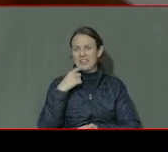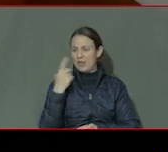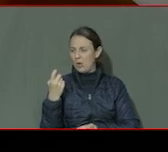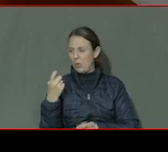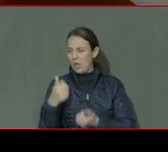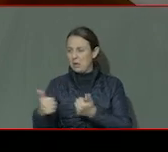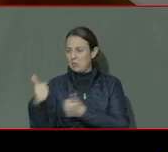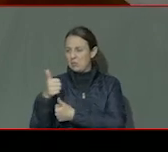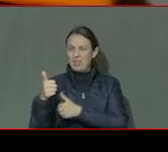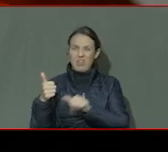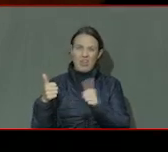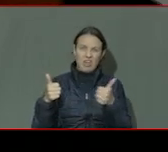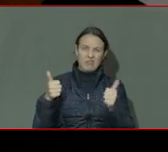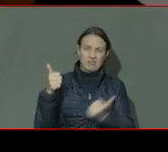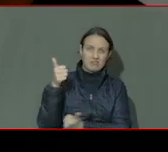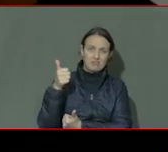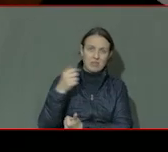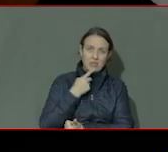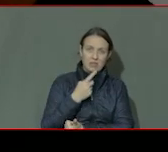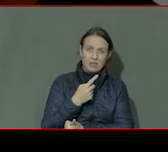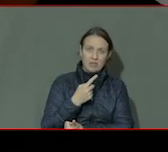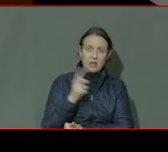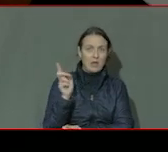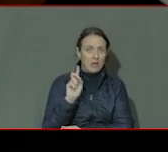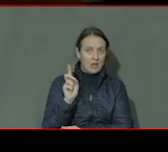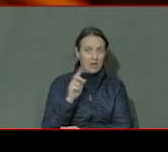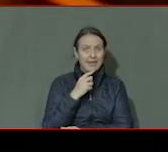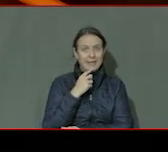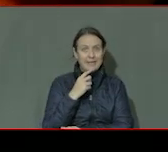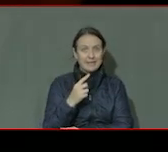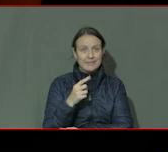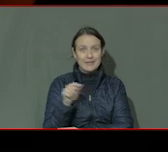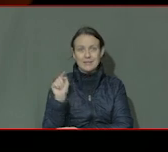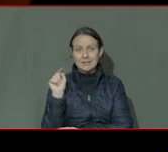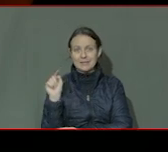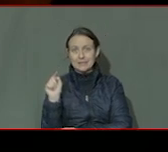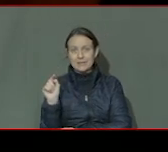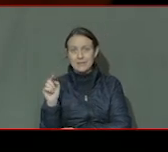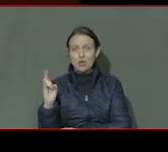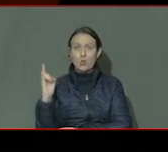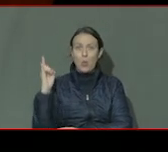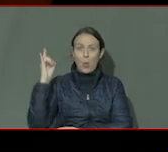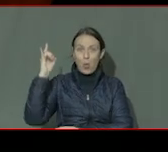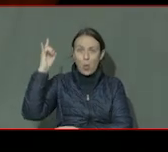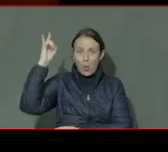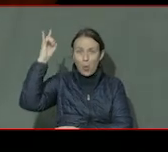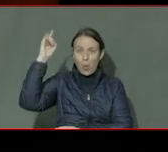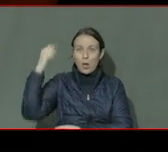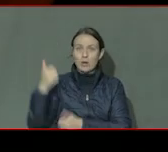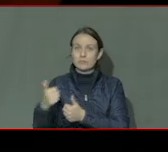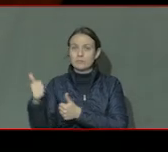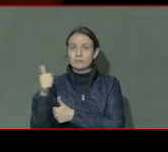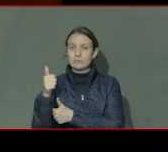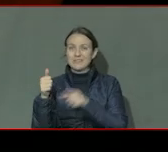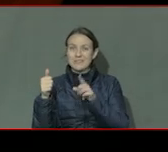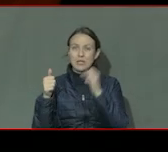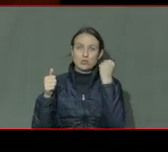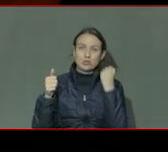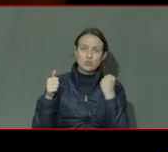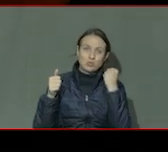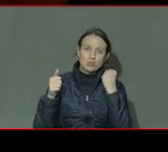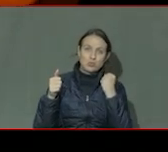the other is recessive. State that the allele tallness is what? Dominant. While the allele short is